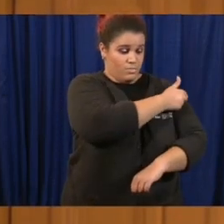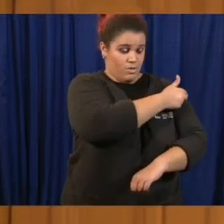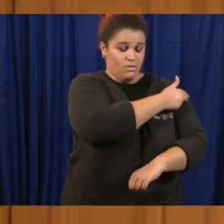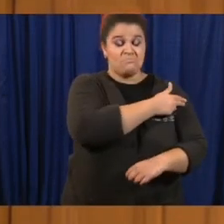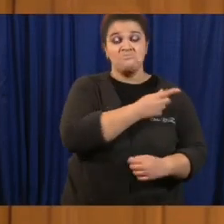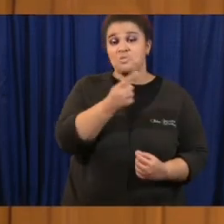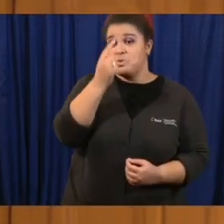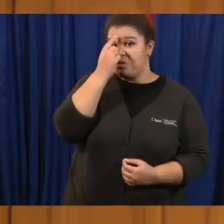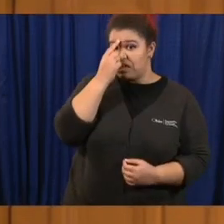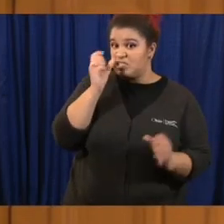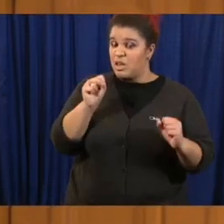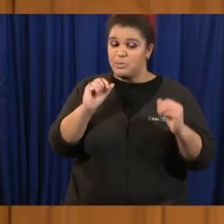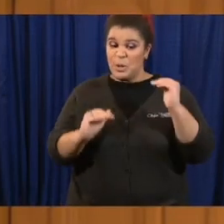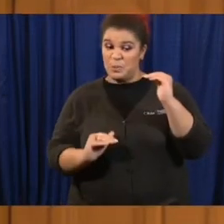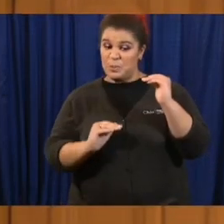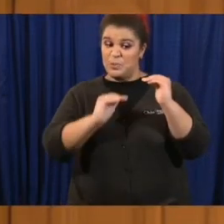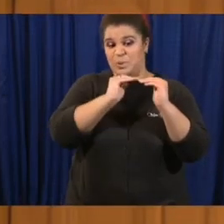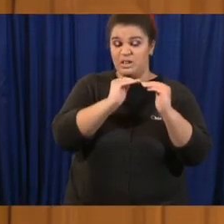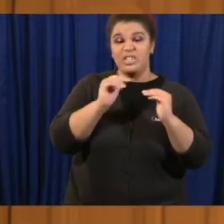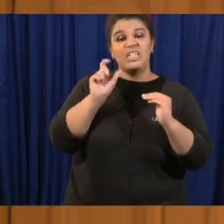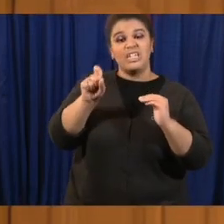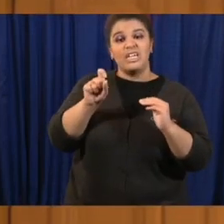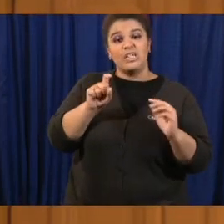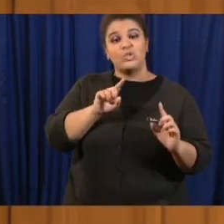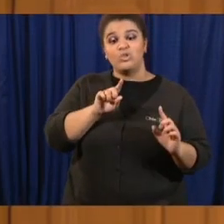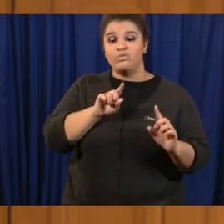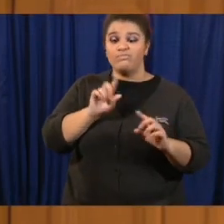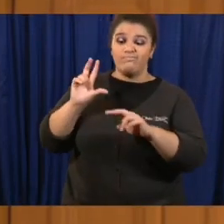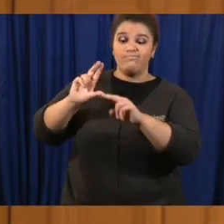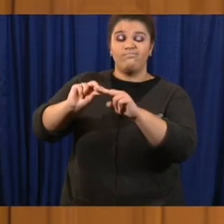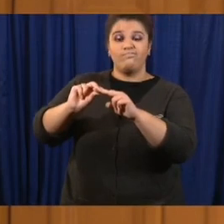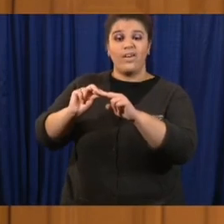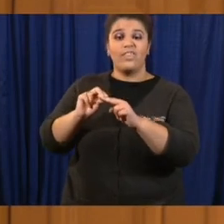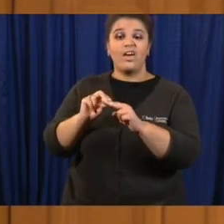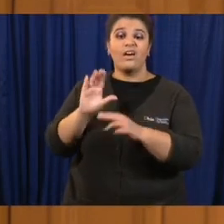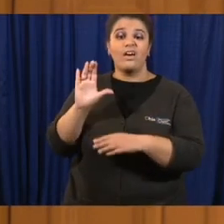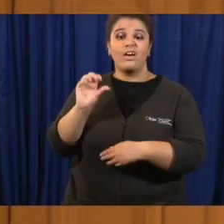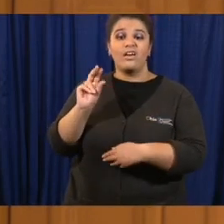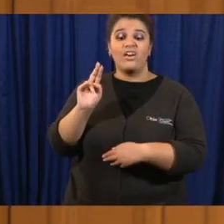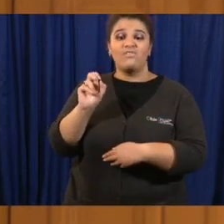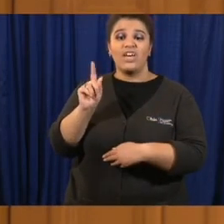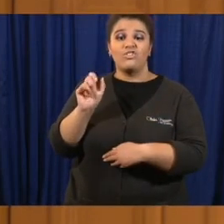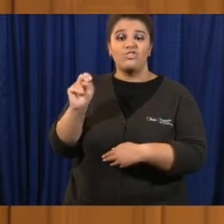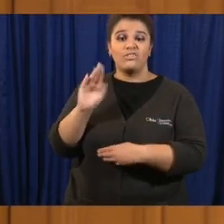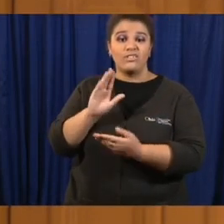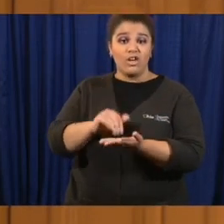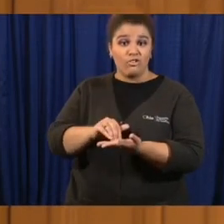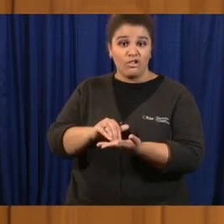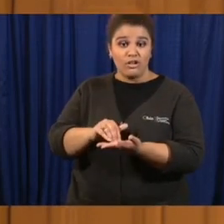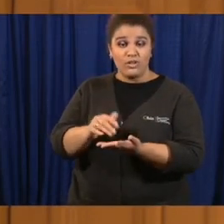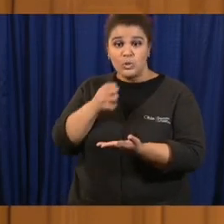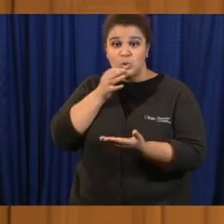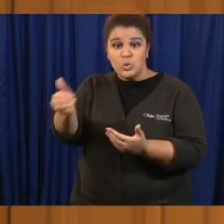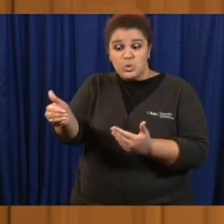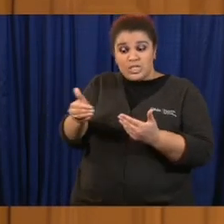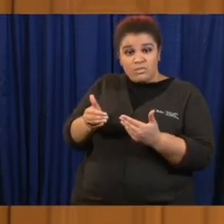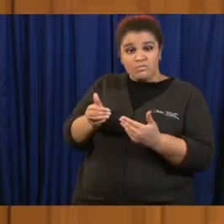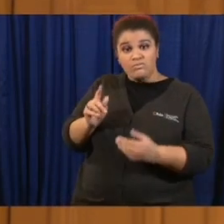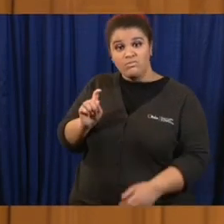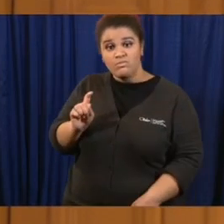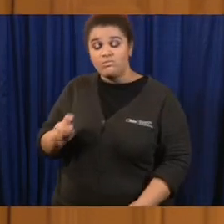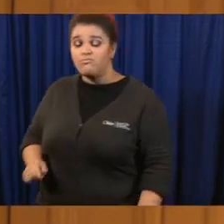many people are currently hospitalized with coronavirus? I know it's reported on the website is a cumulative number.